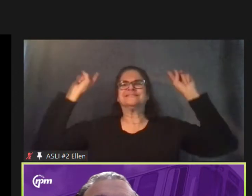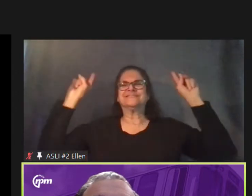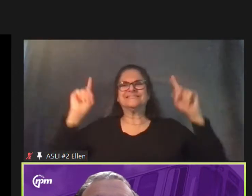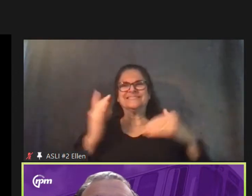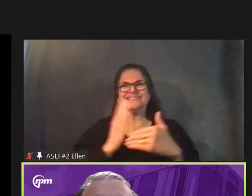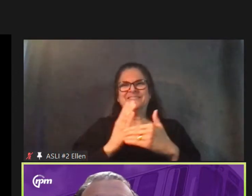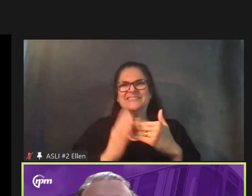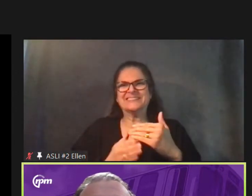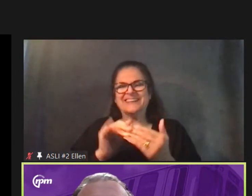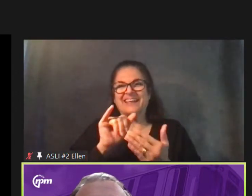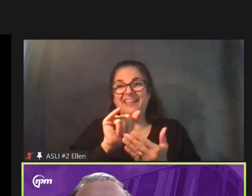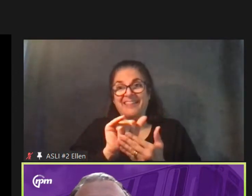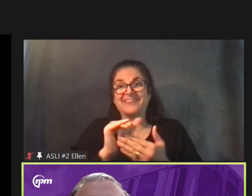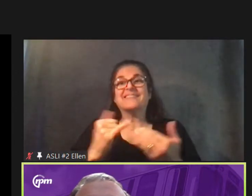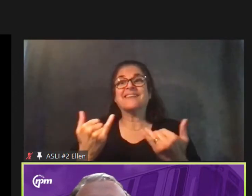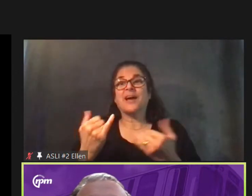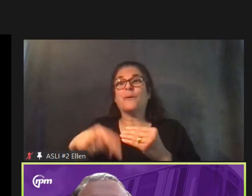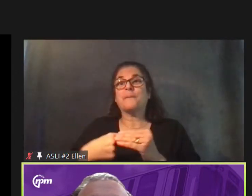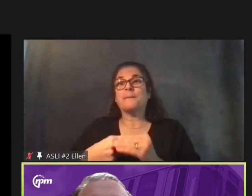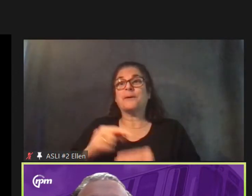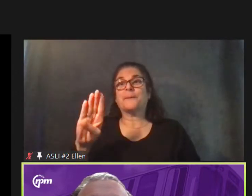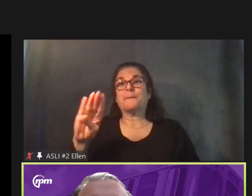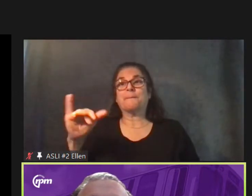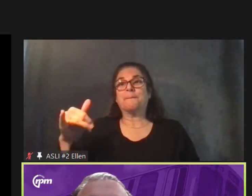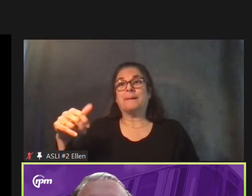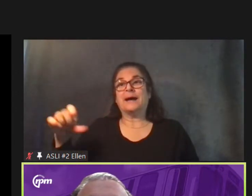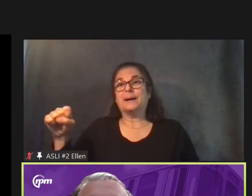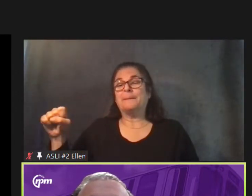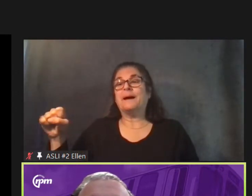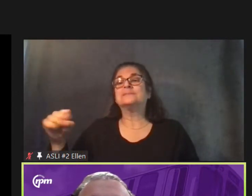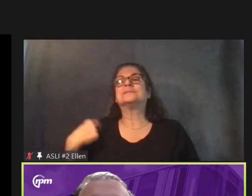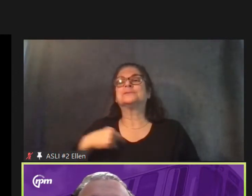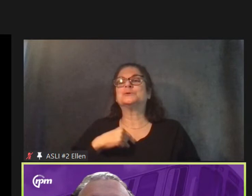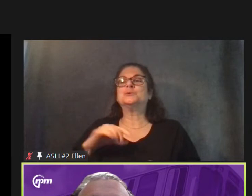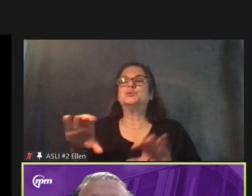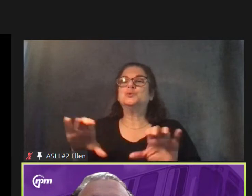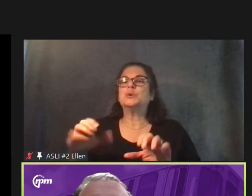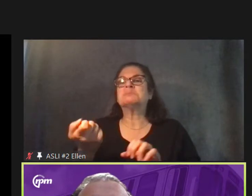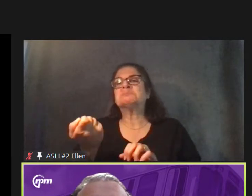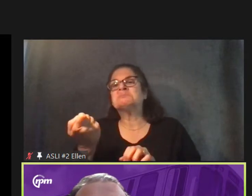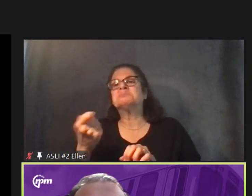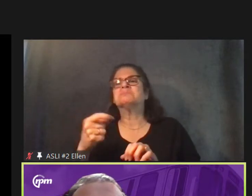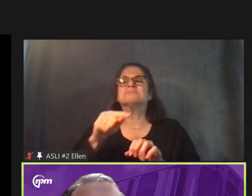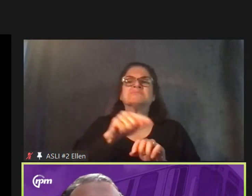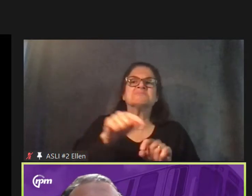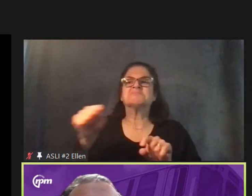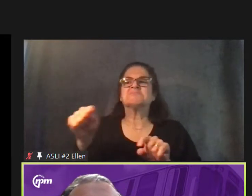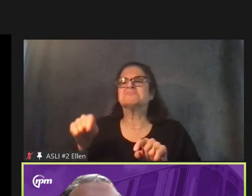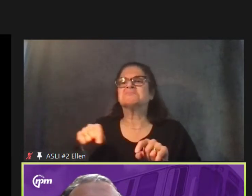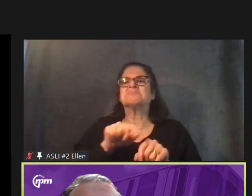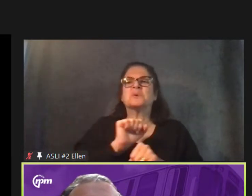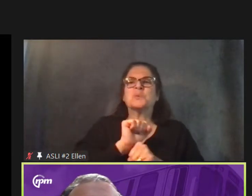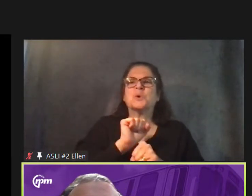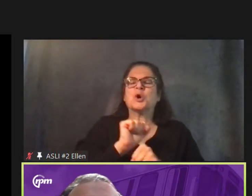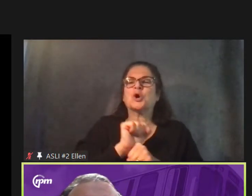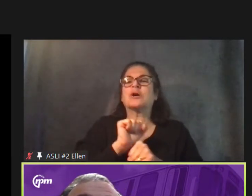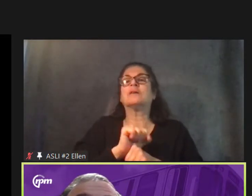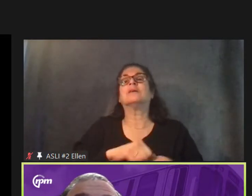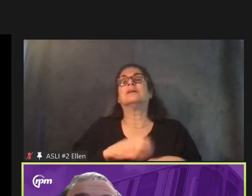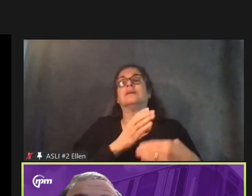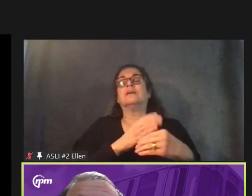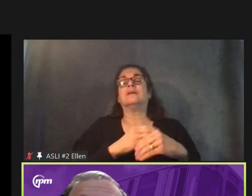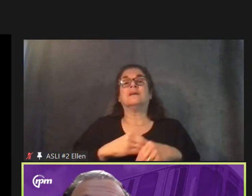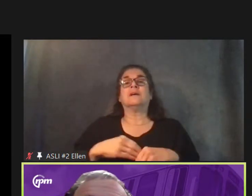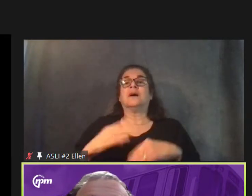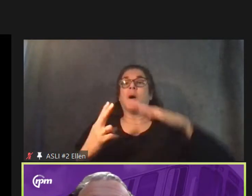And now on the bypass, we continue to do miscellaneous pieces of work. Now that we've completed the